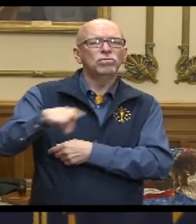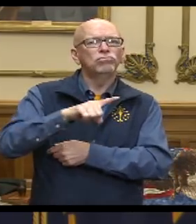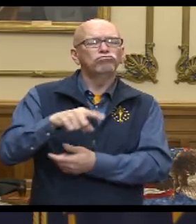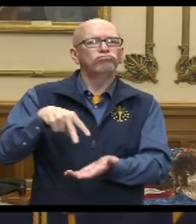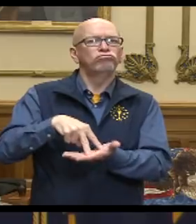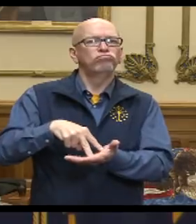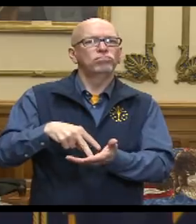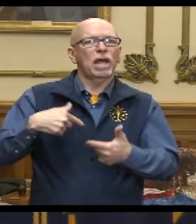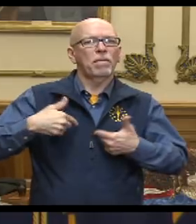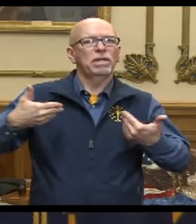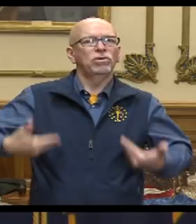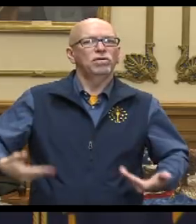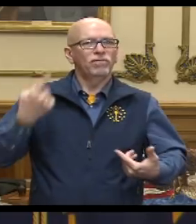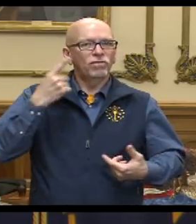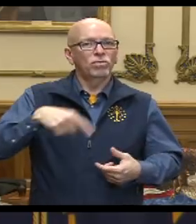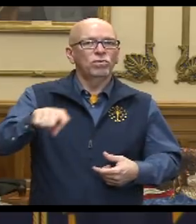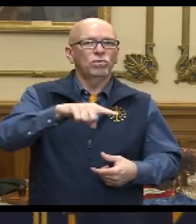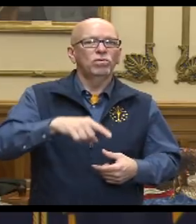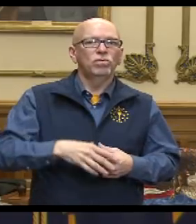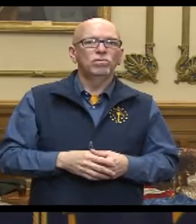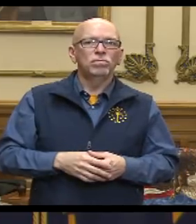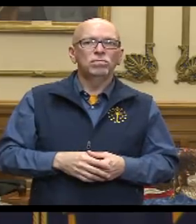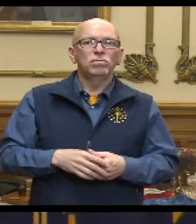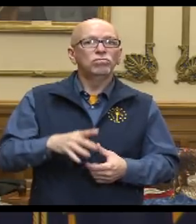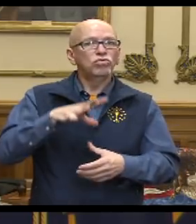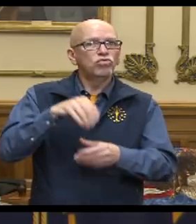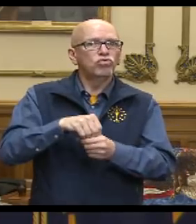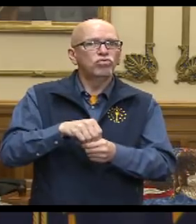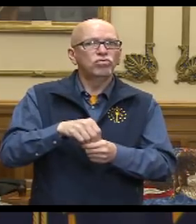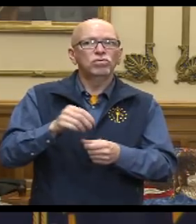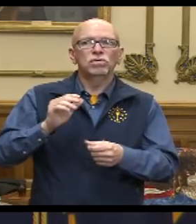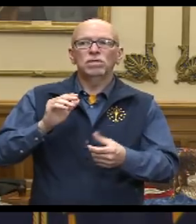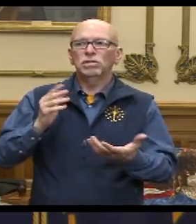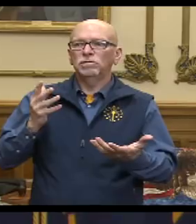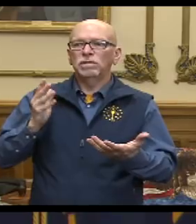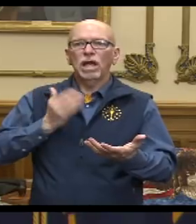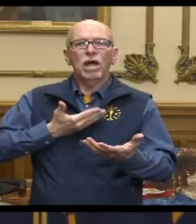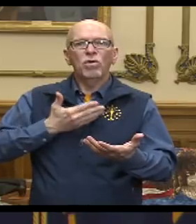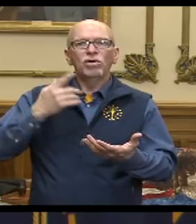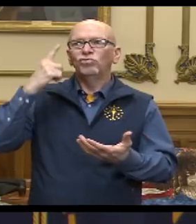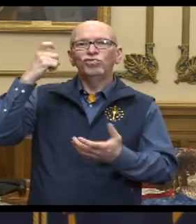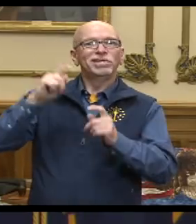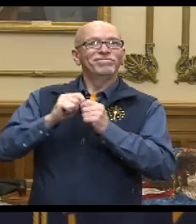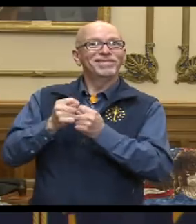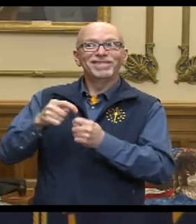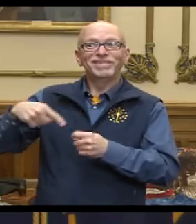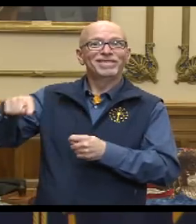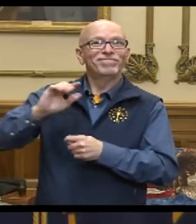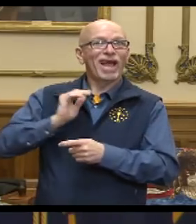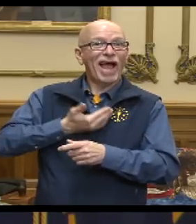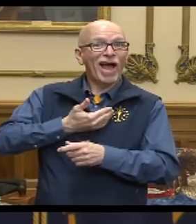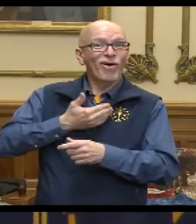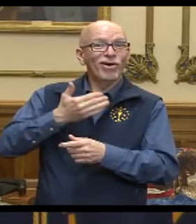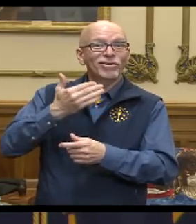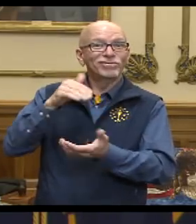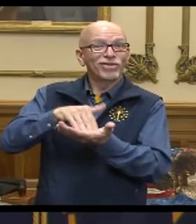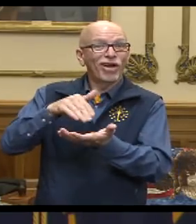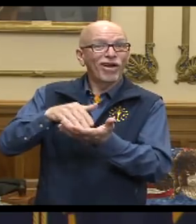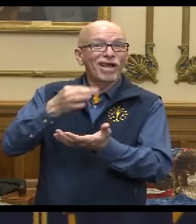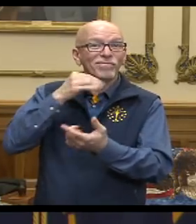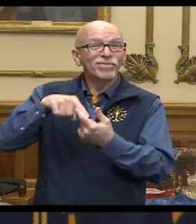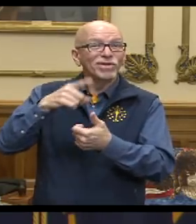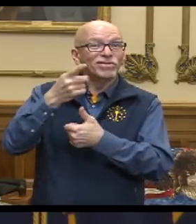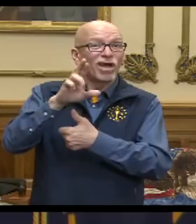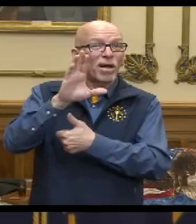for us. And of course, that includes our own dream team of medical experts, Doctors Bach,